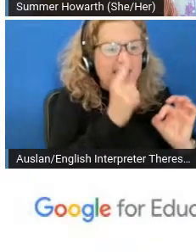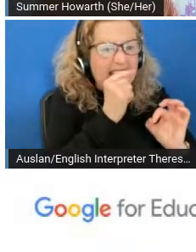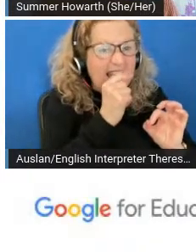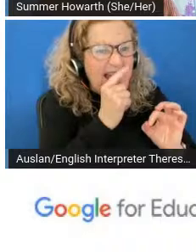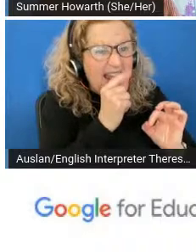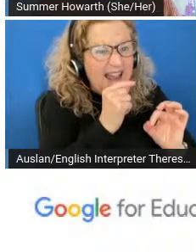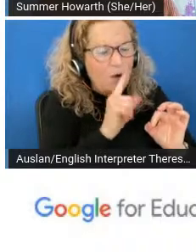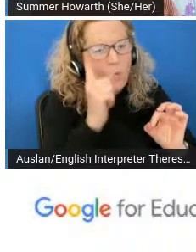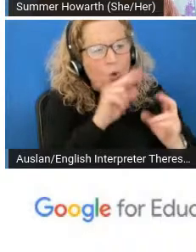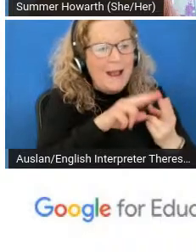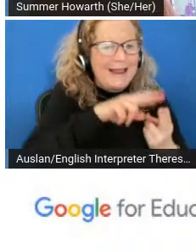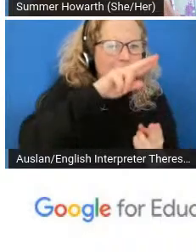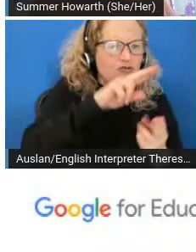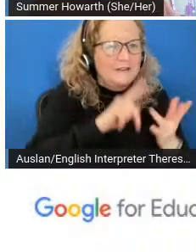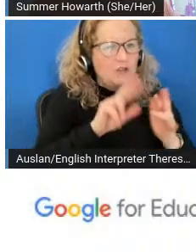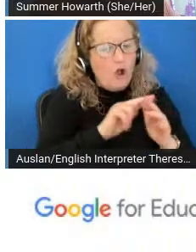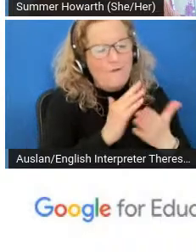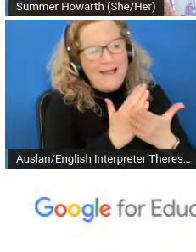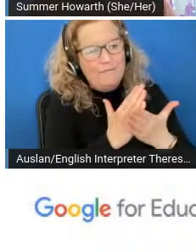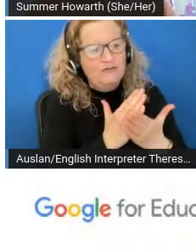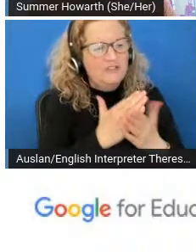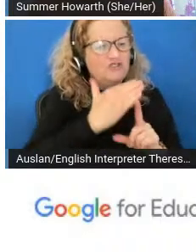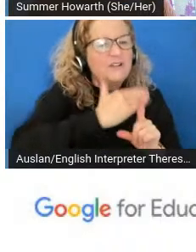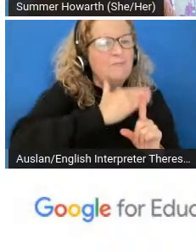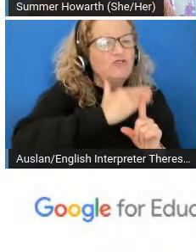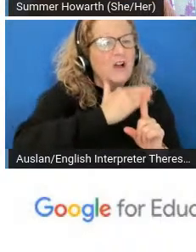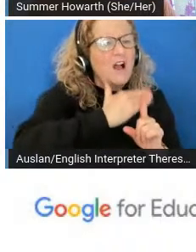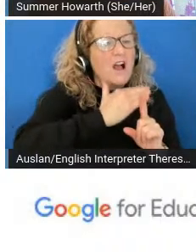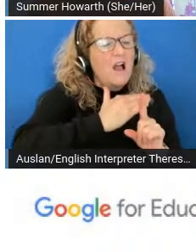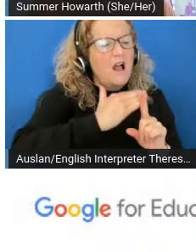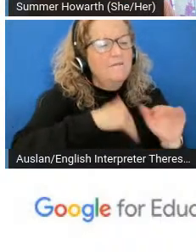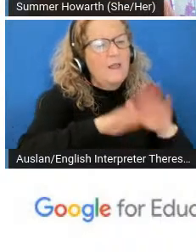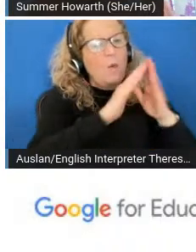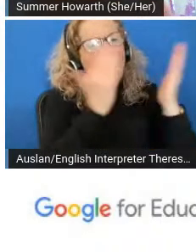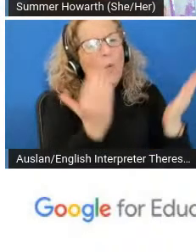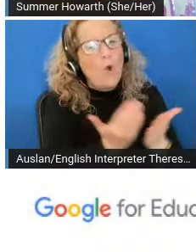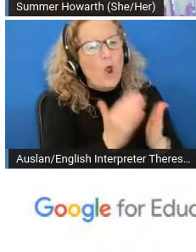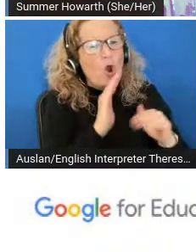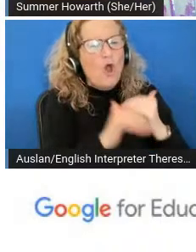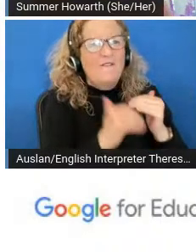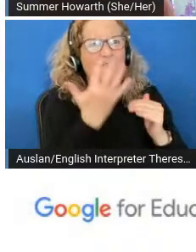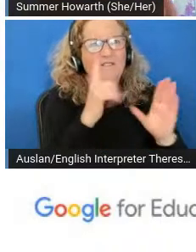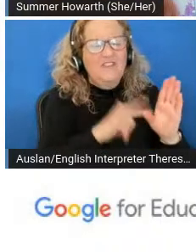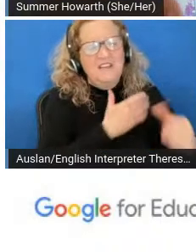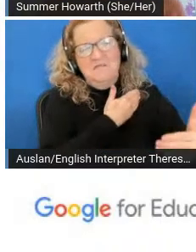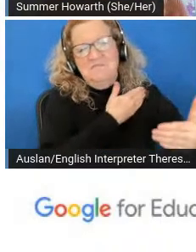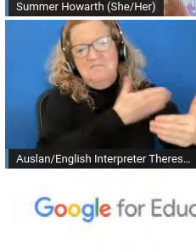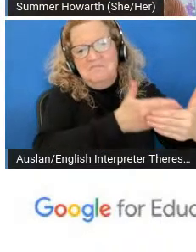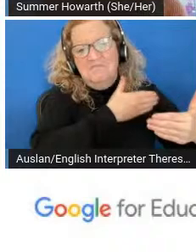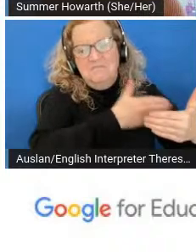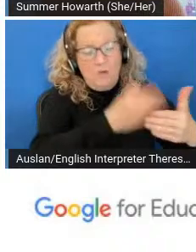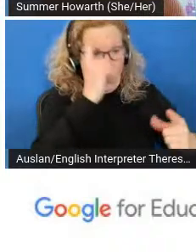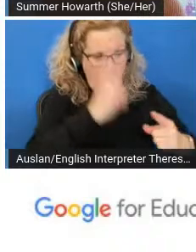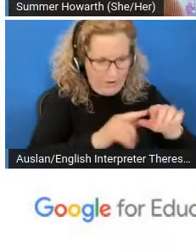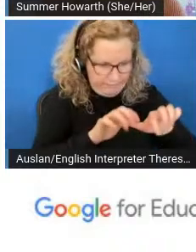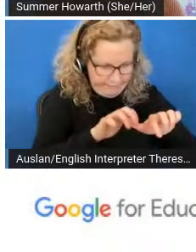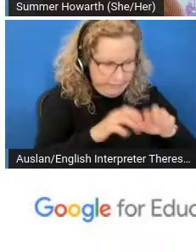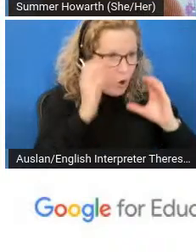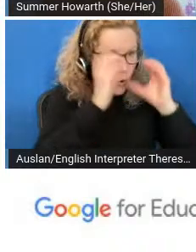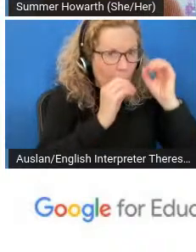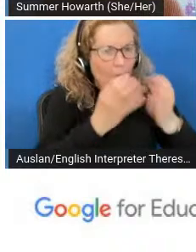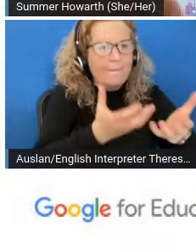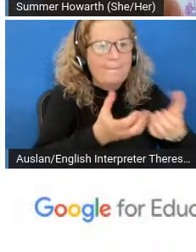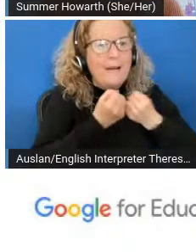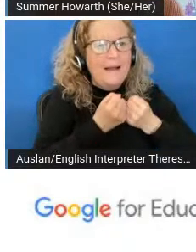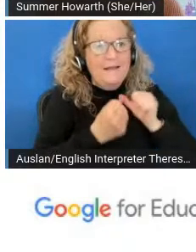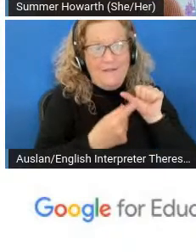been the increase in the average temperature across the globe in the last 50 years? A quick Google search is going to get you that